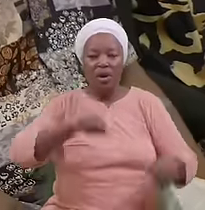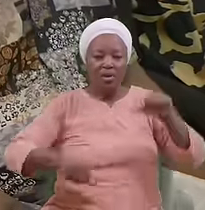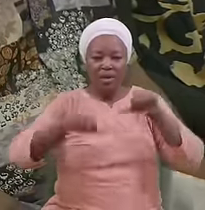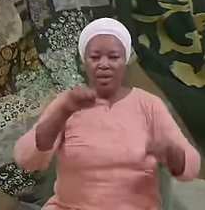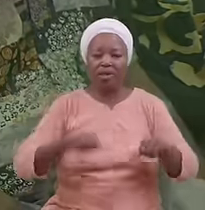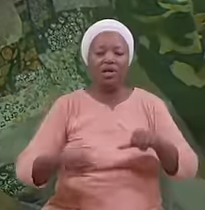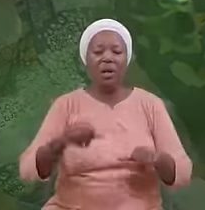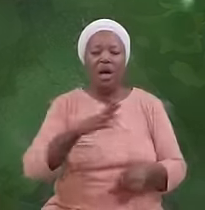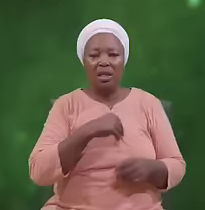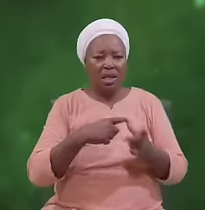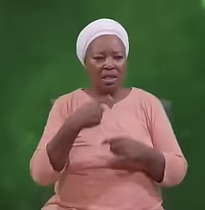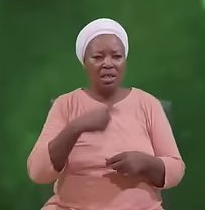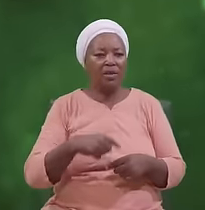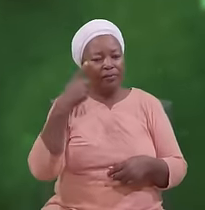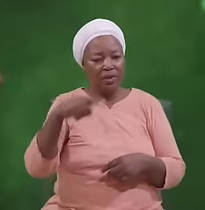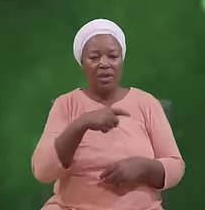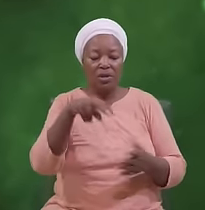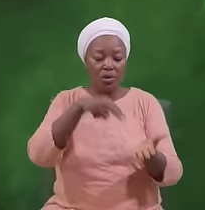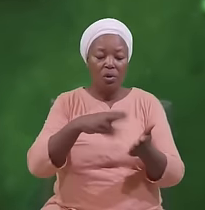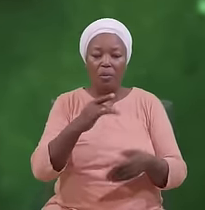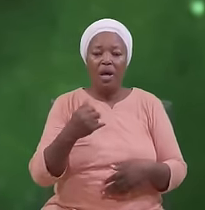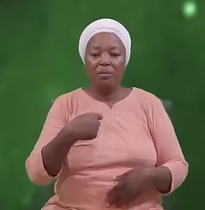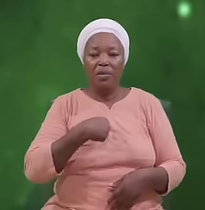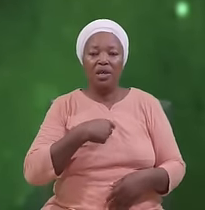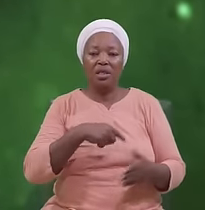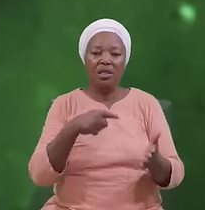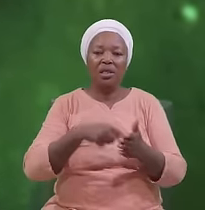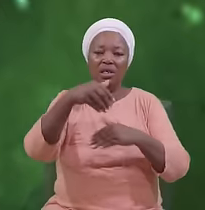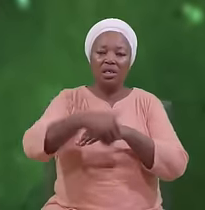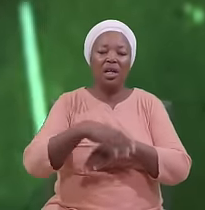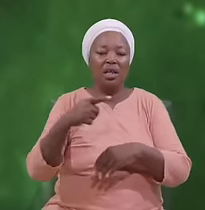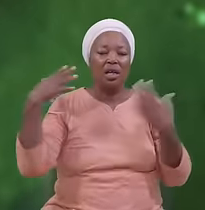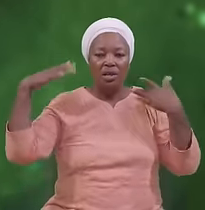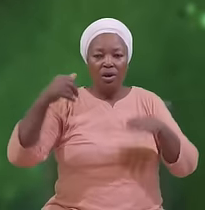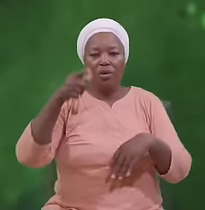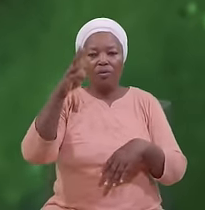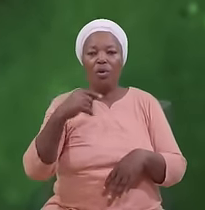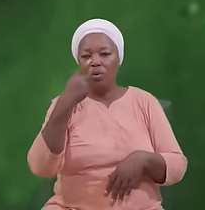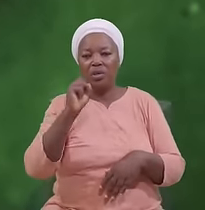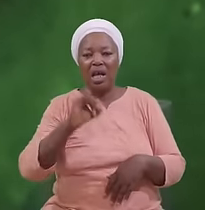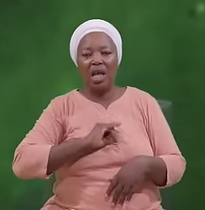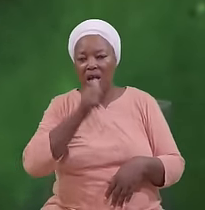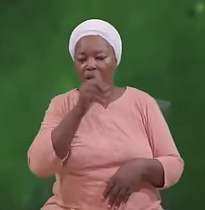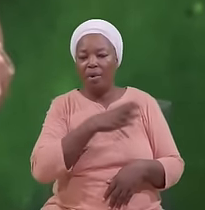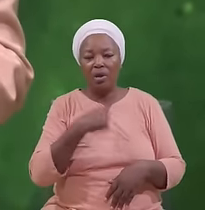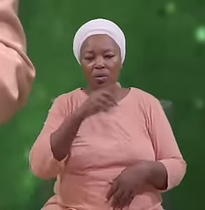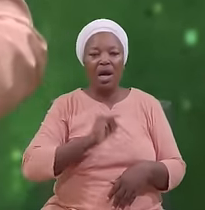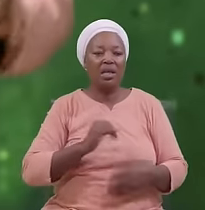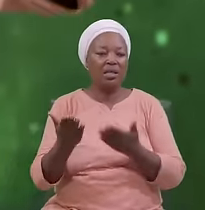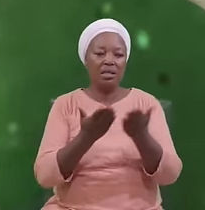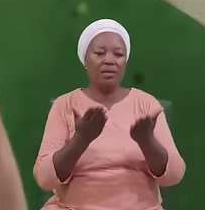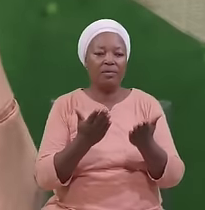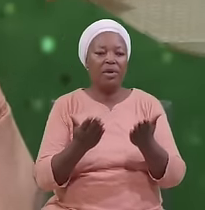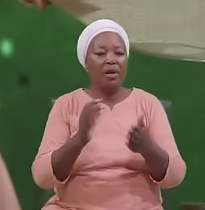by me this night the angel of God, whose I am and whom I serve. Look at verse